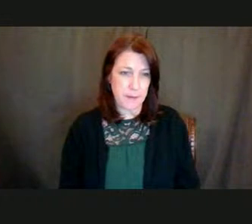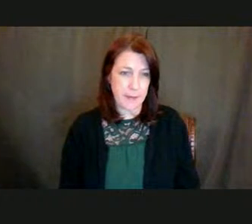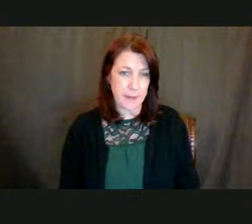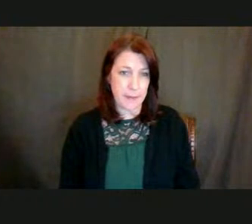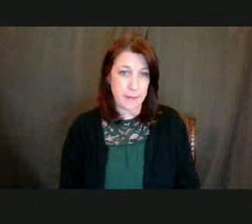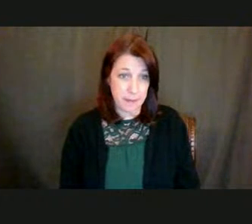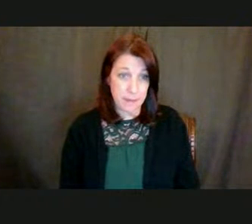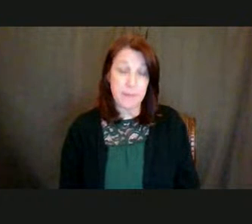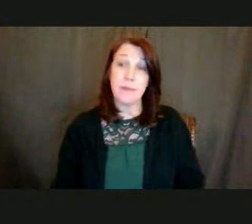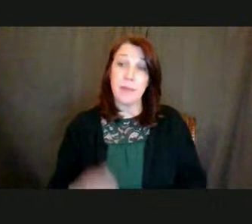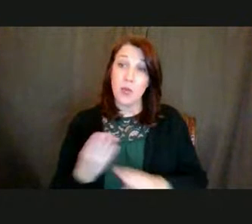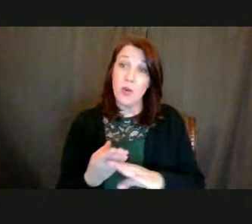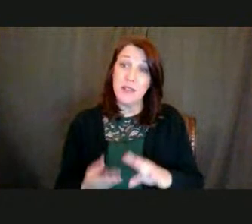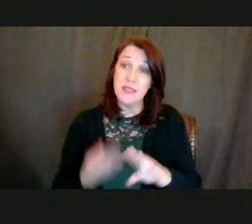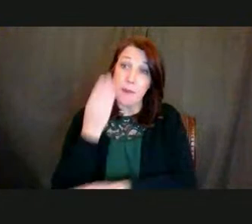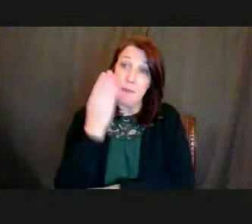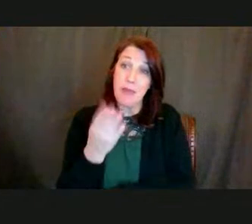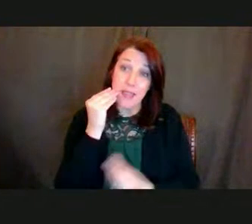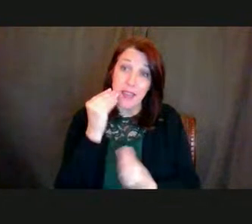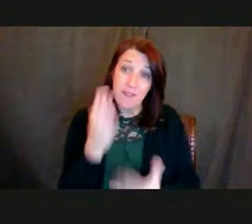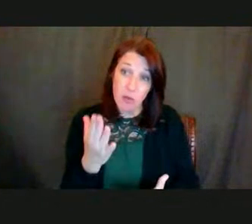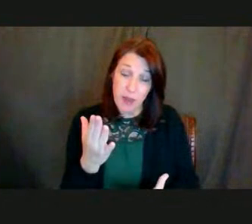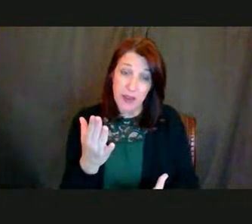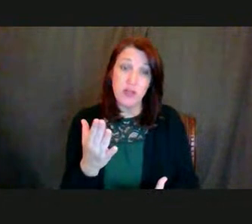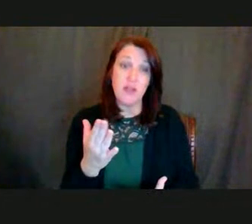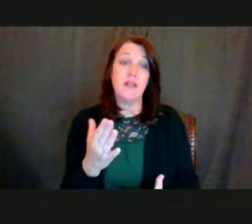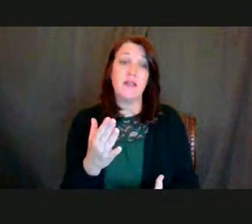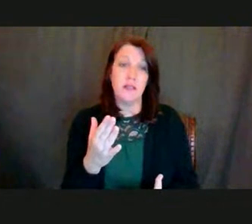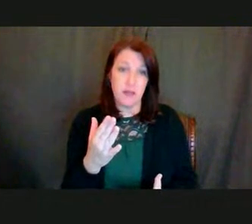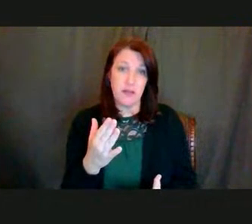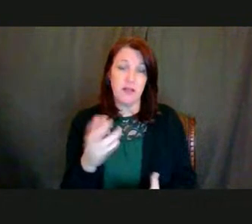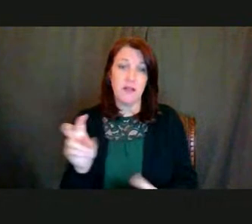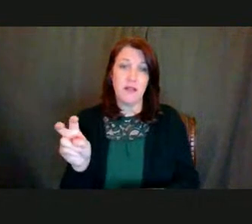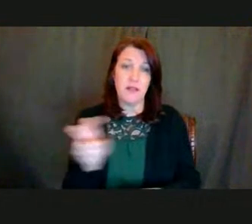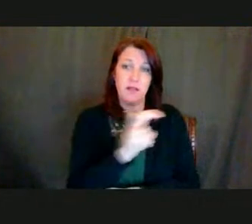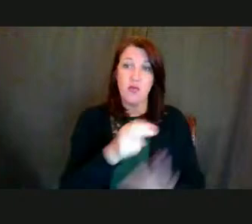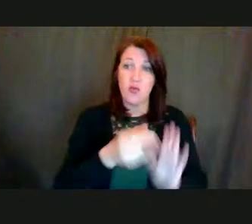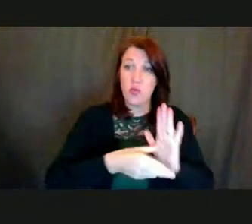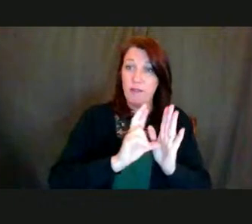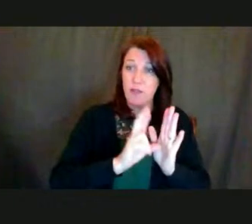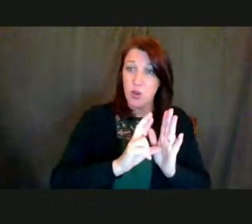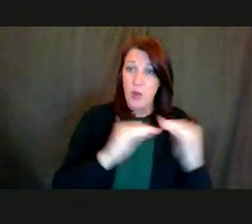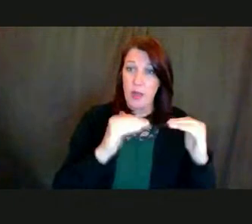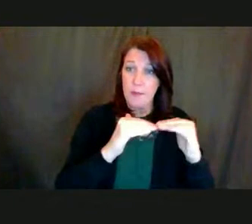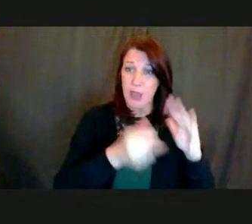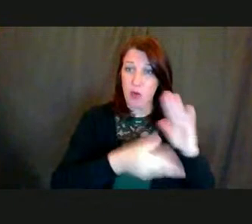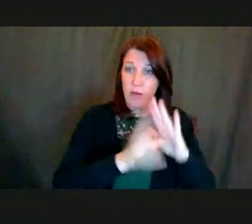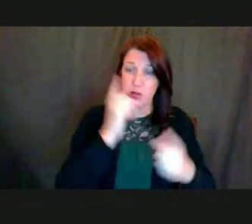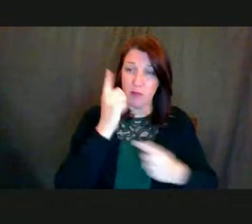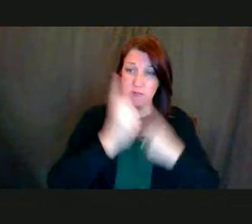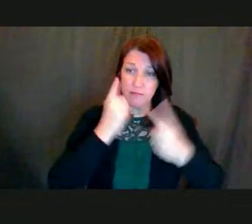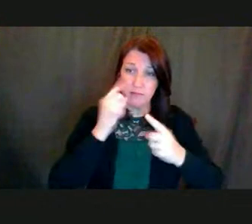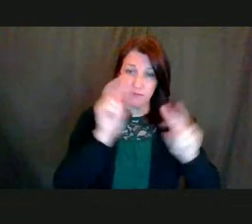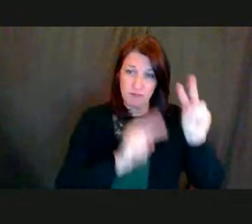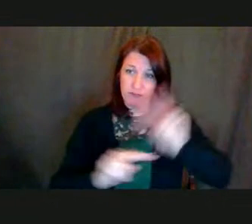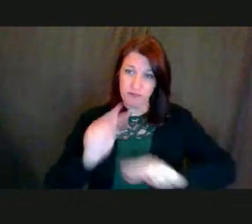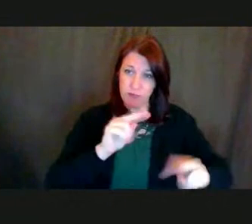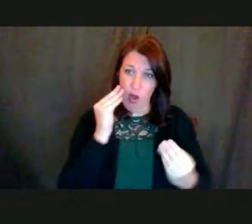Once you submit that information to us, it will then go to peer review, and peer review will consider the